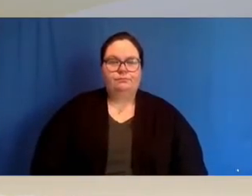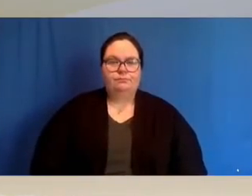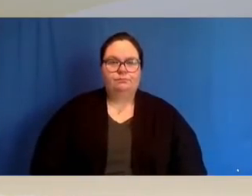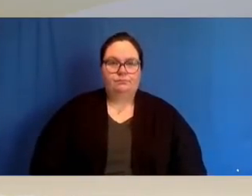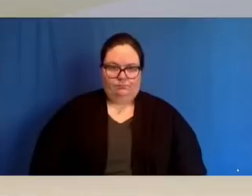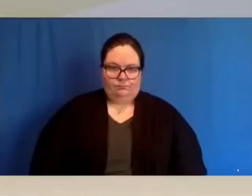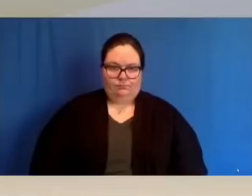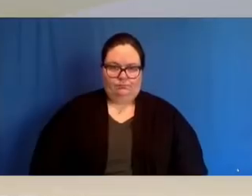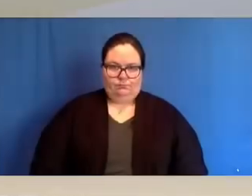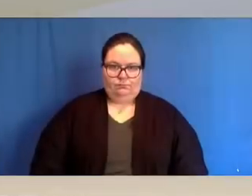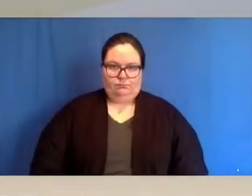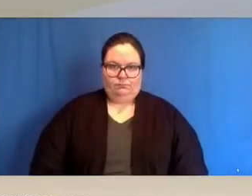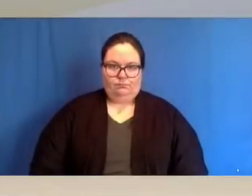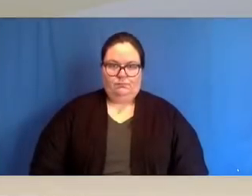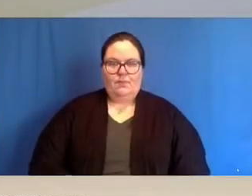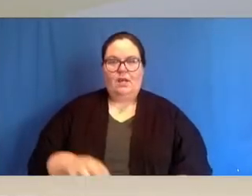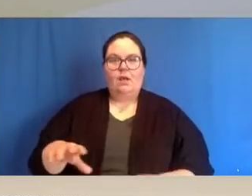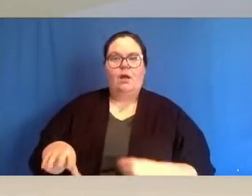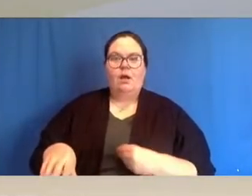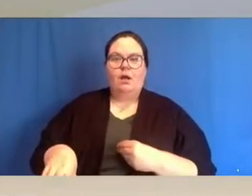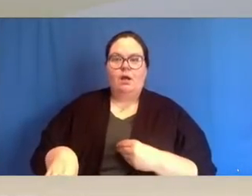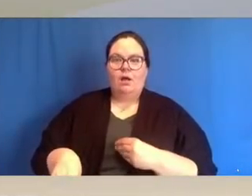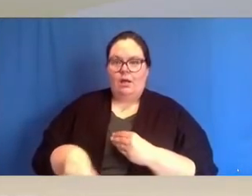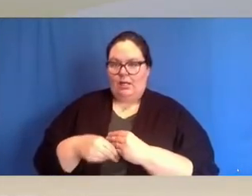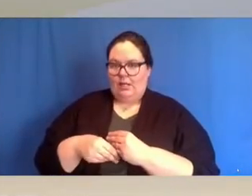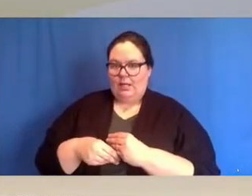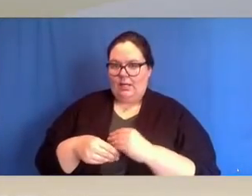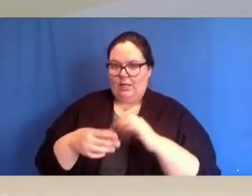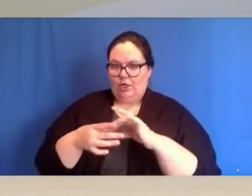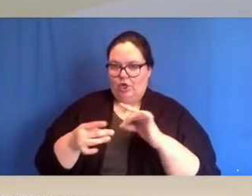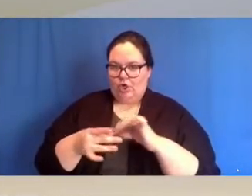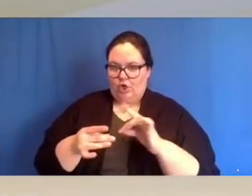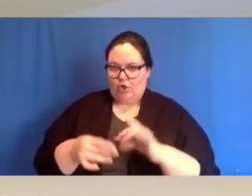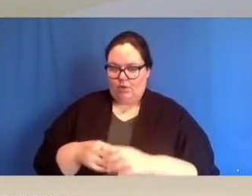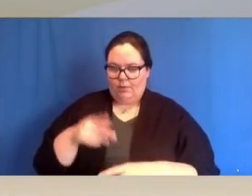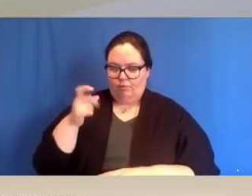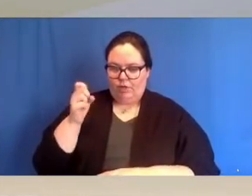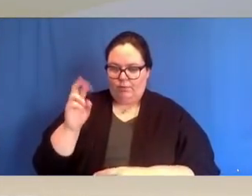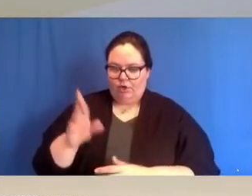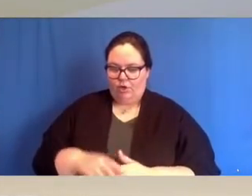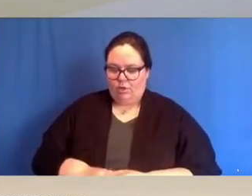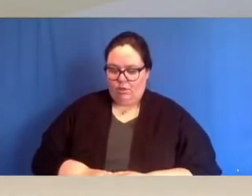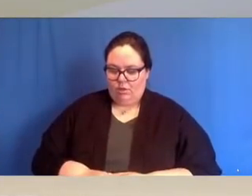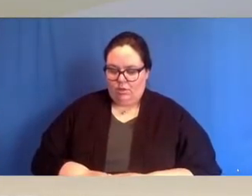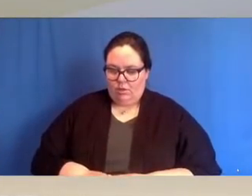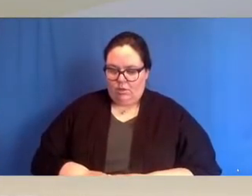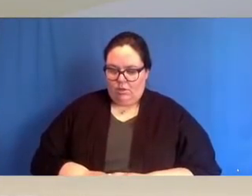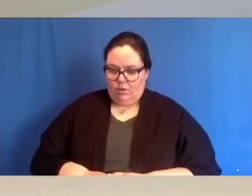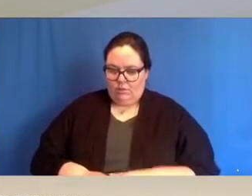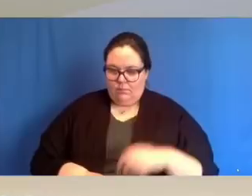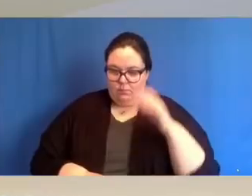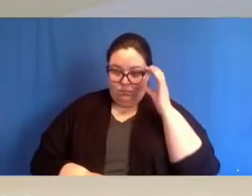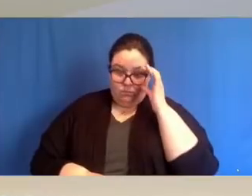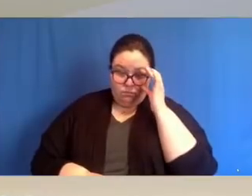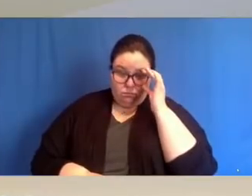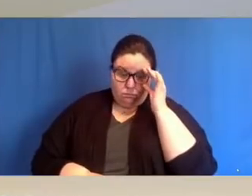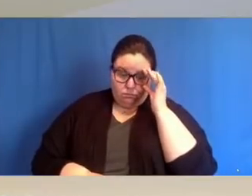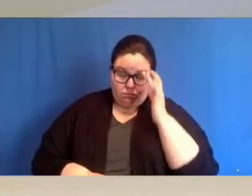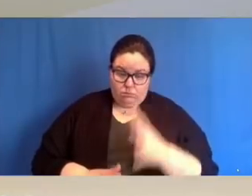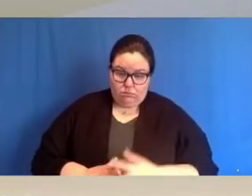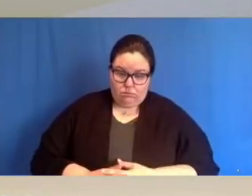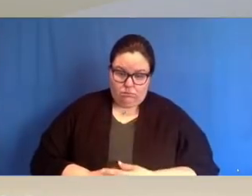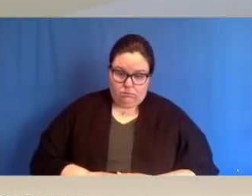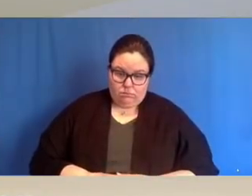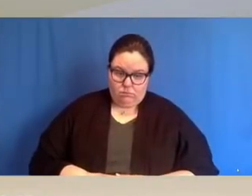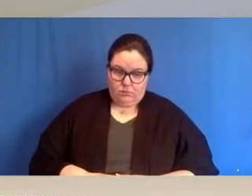Yeah, Michael, I would just add. Oh, sorry. I would just add. Sorry, Michael. That we know that this is not